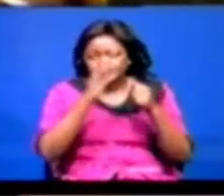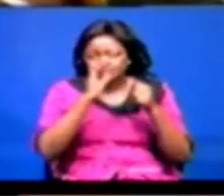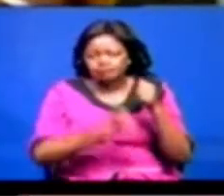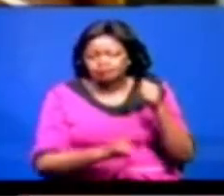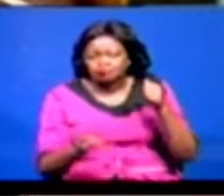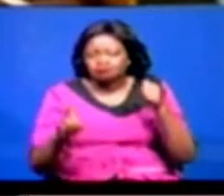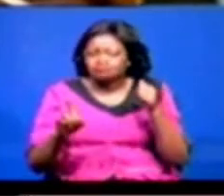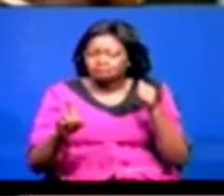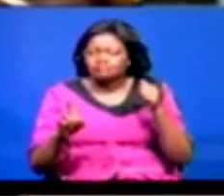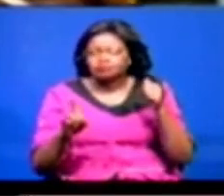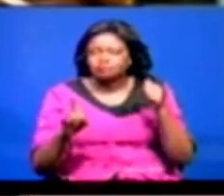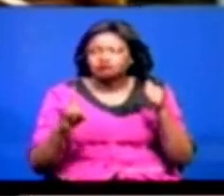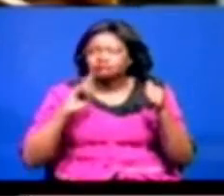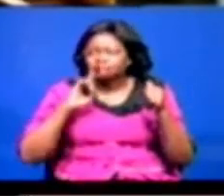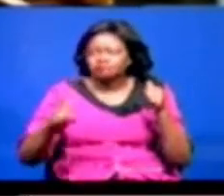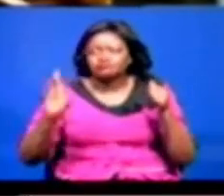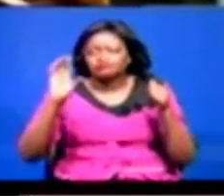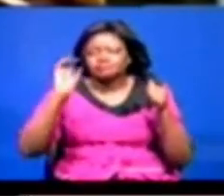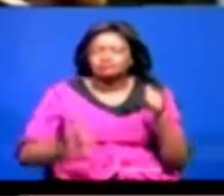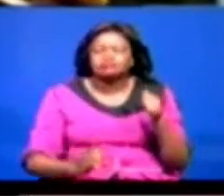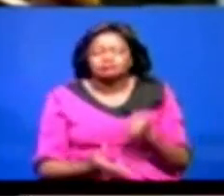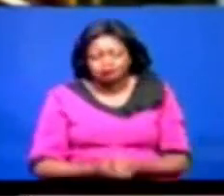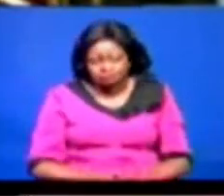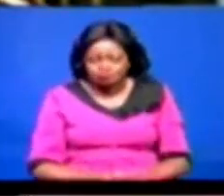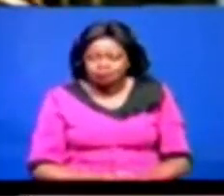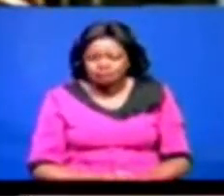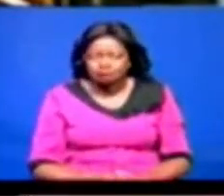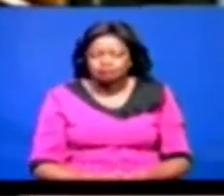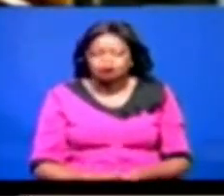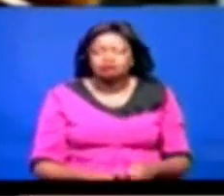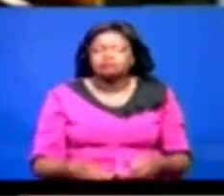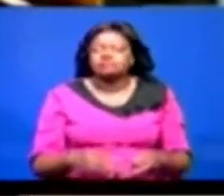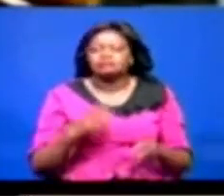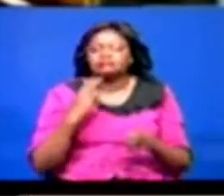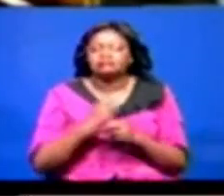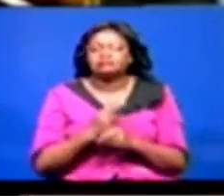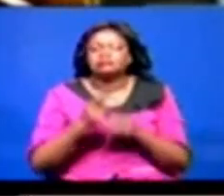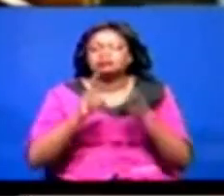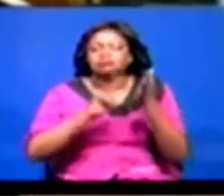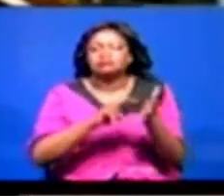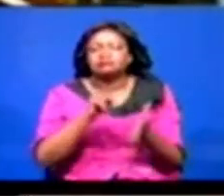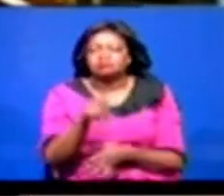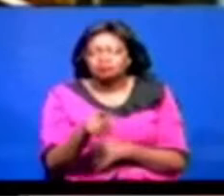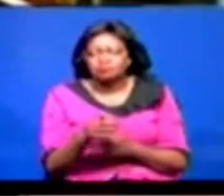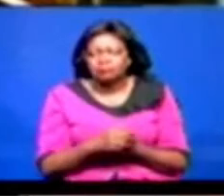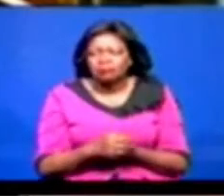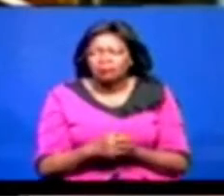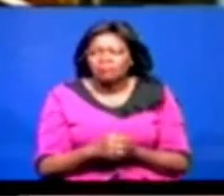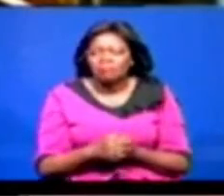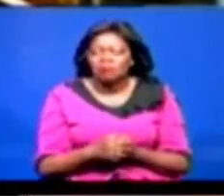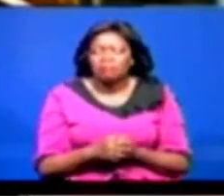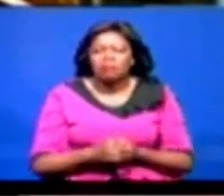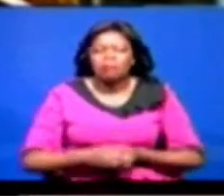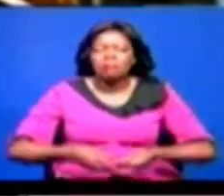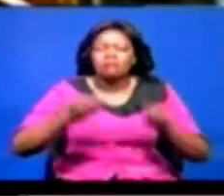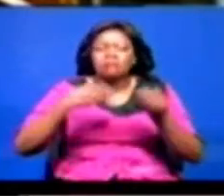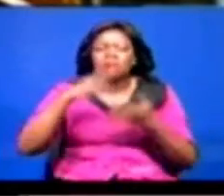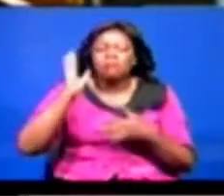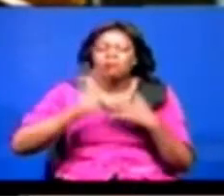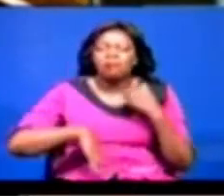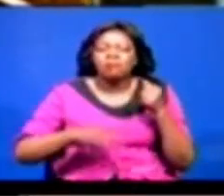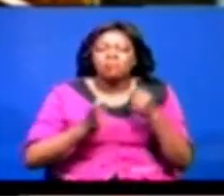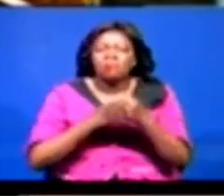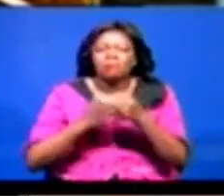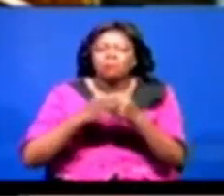going all the way to 100%. The mathematical representation of this gives us more than